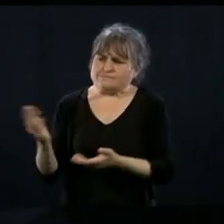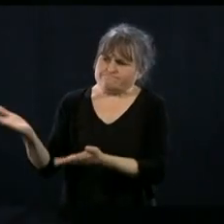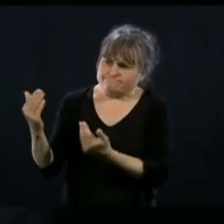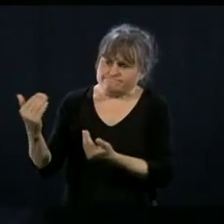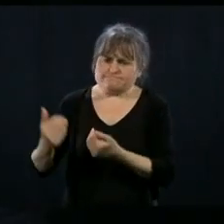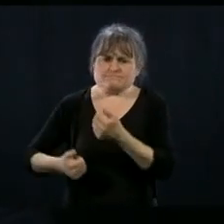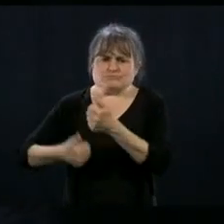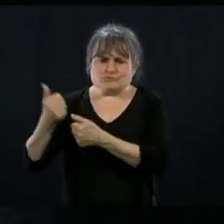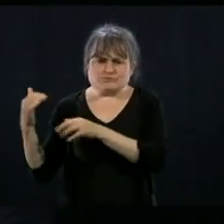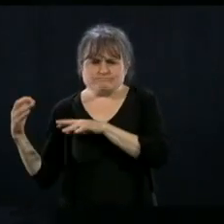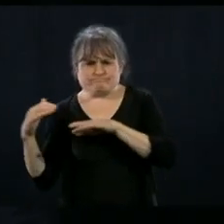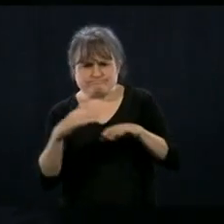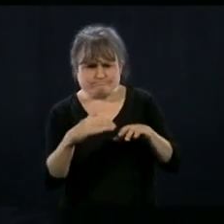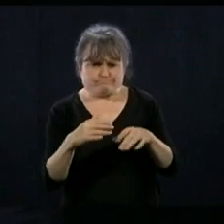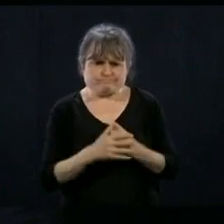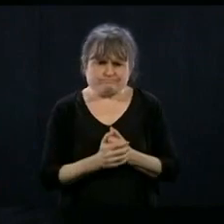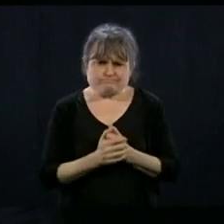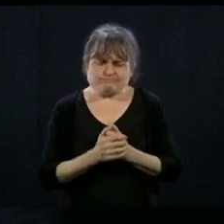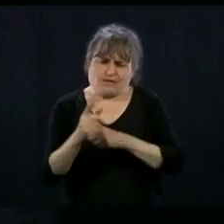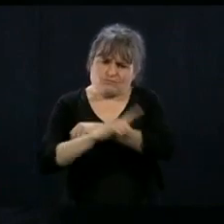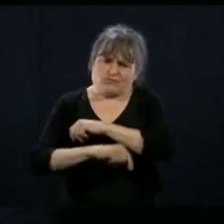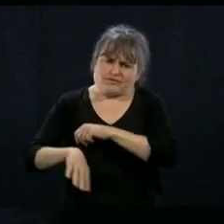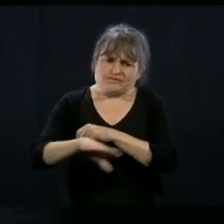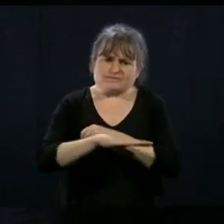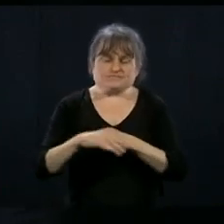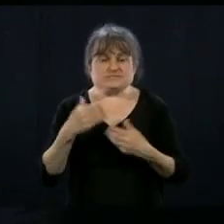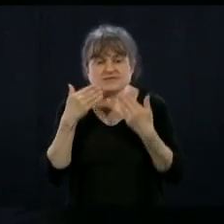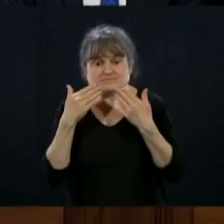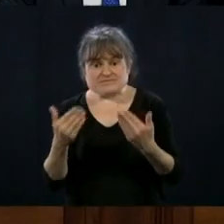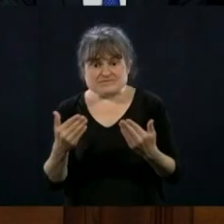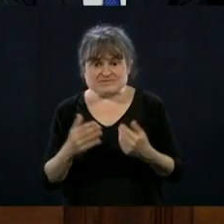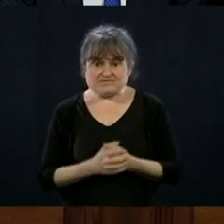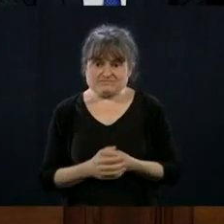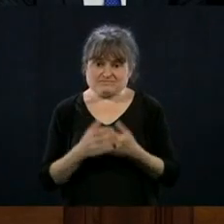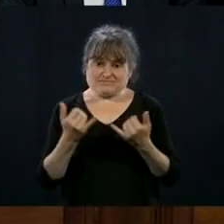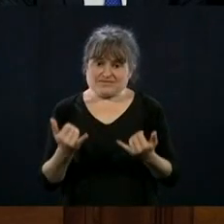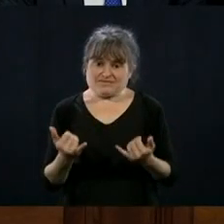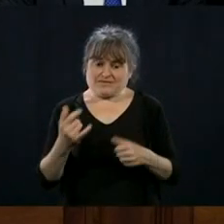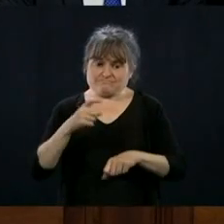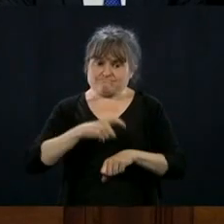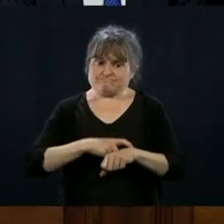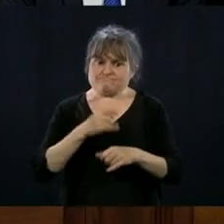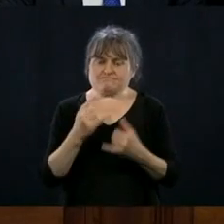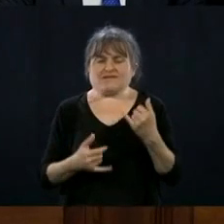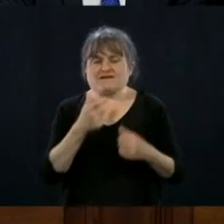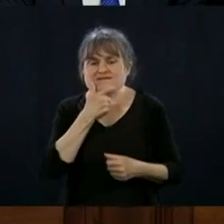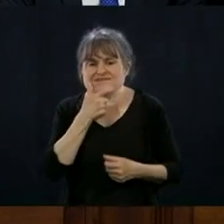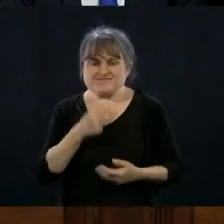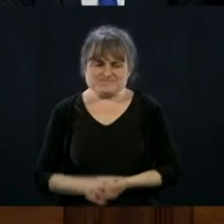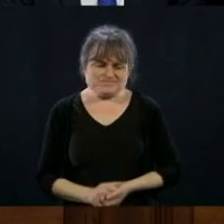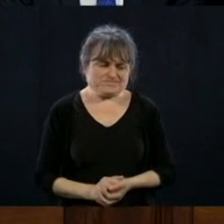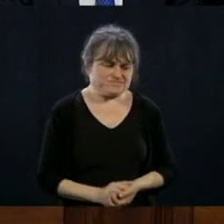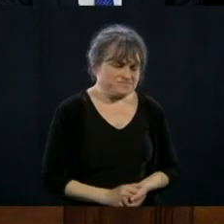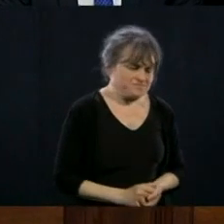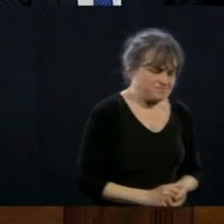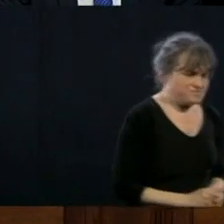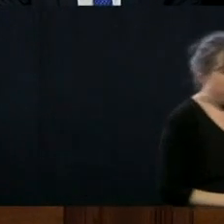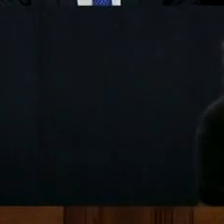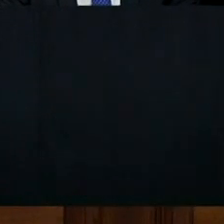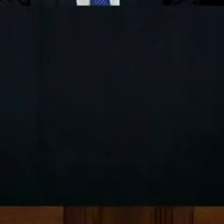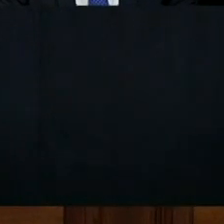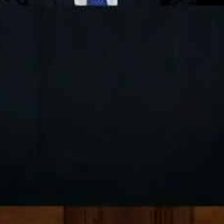as many people as possible in those establishments. Thank you. English questions.